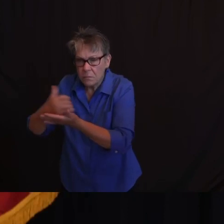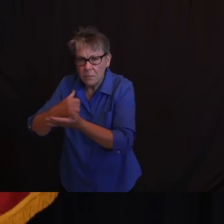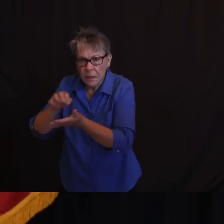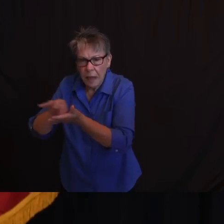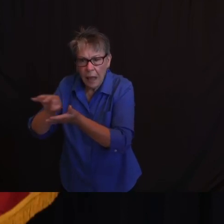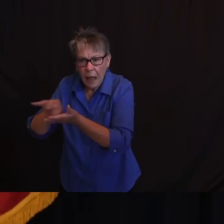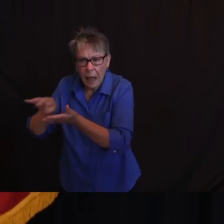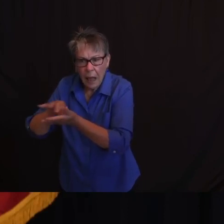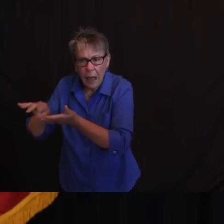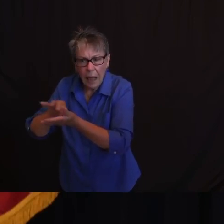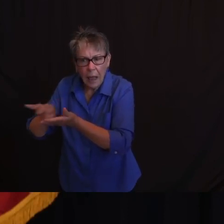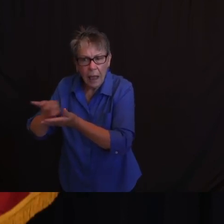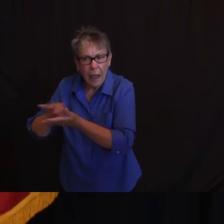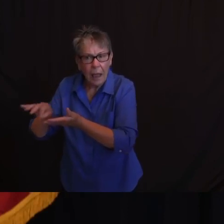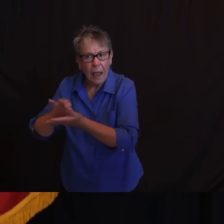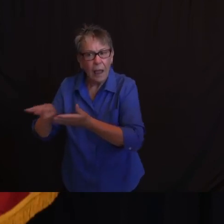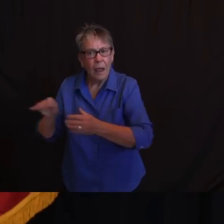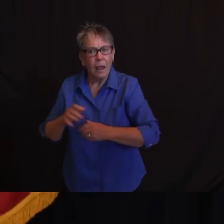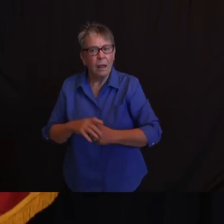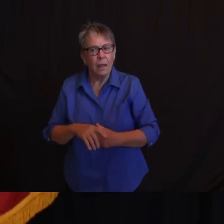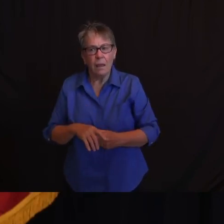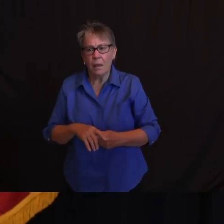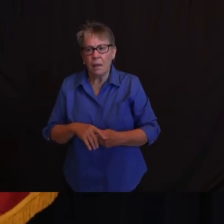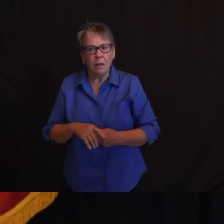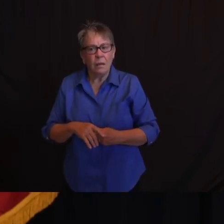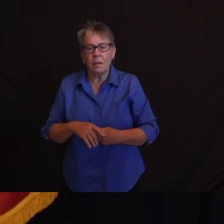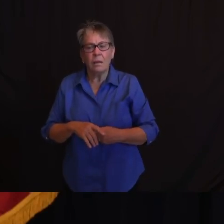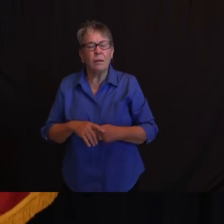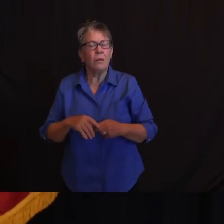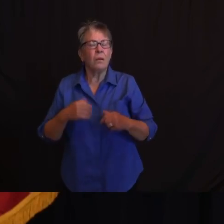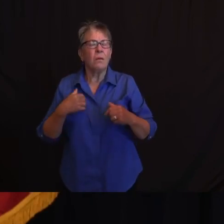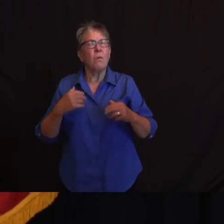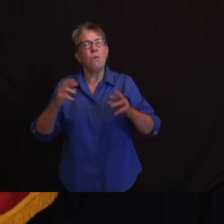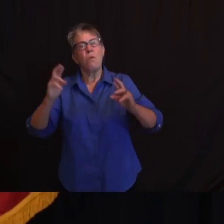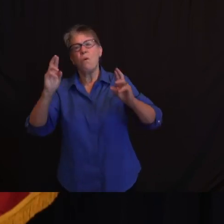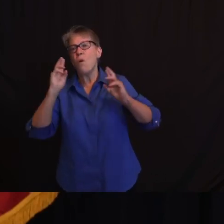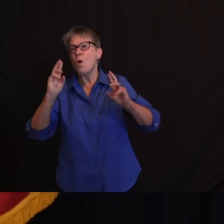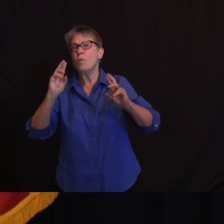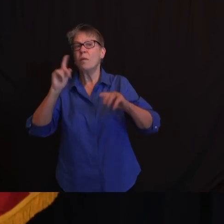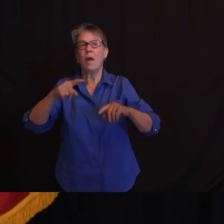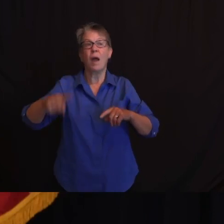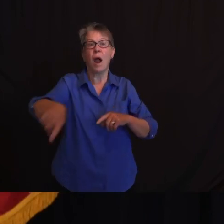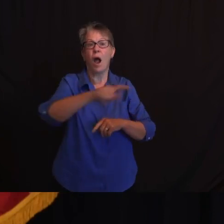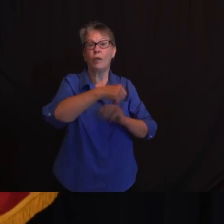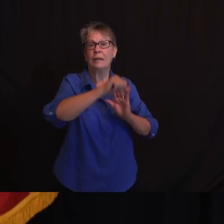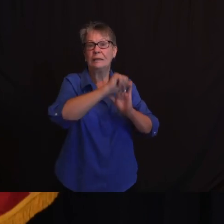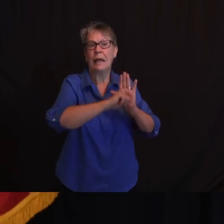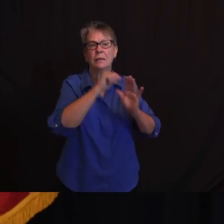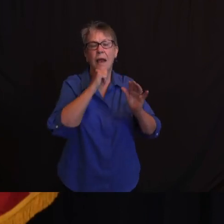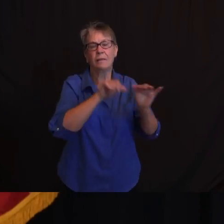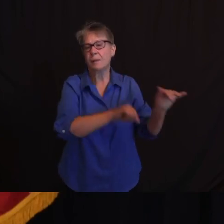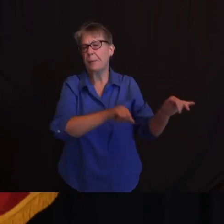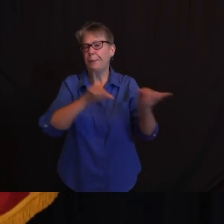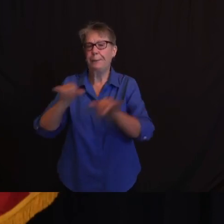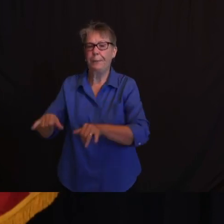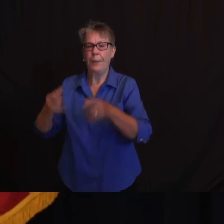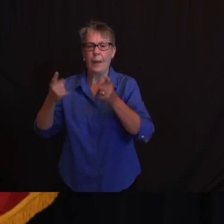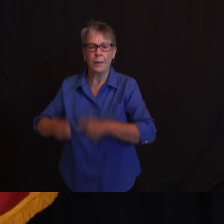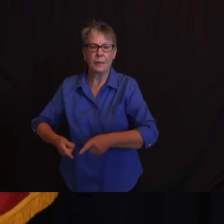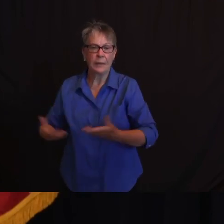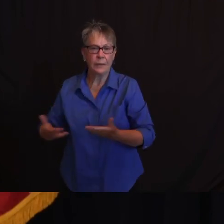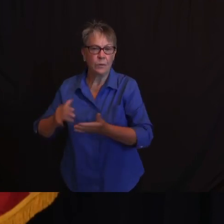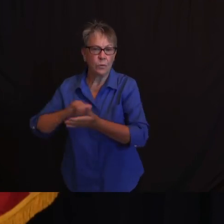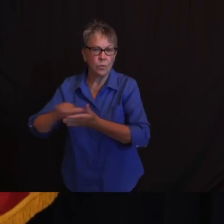did, and hopefully and likely that would be for a couple of reasons. First off, there is somewhat of a switch towards the younger population. You are across the